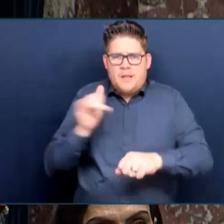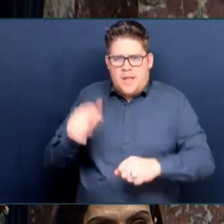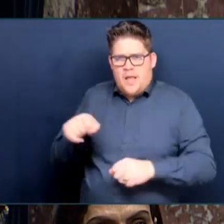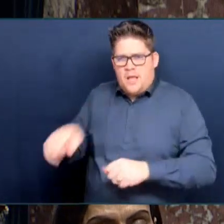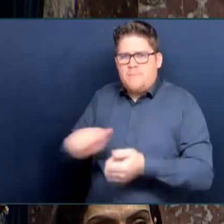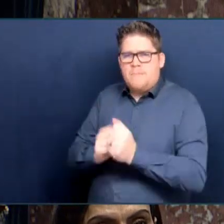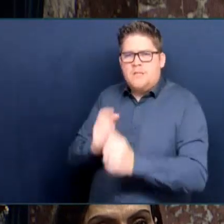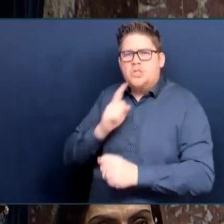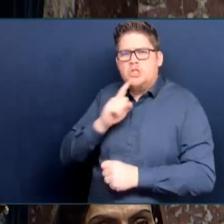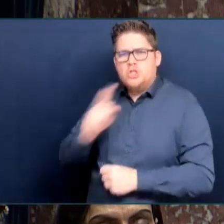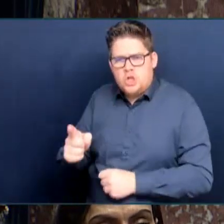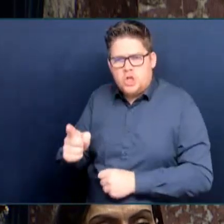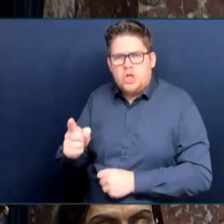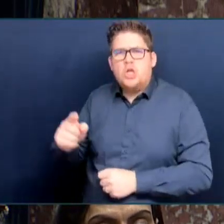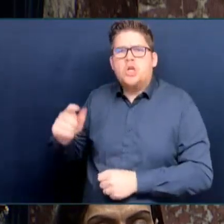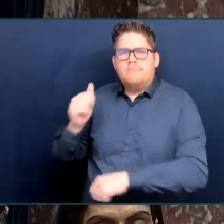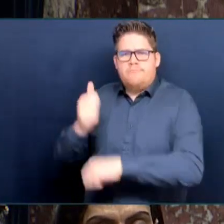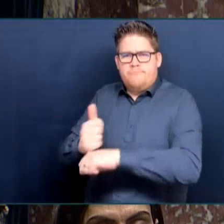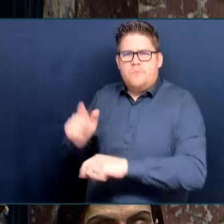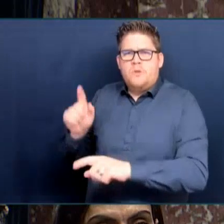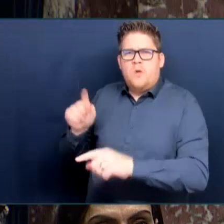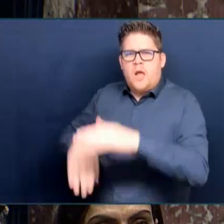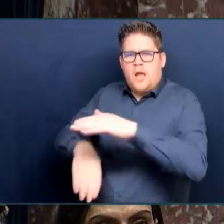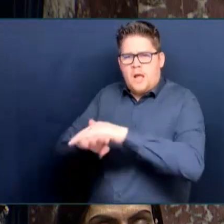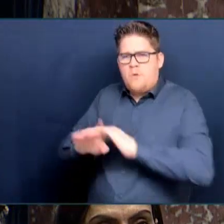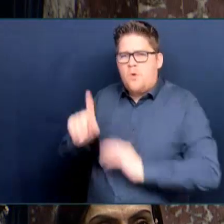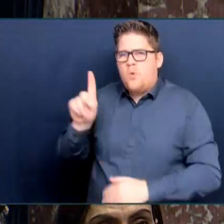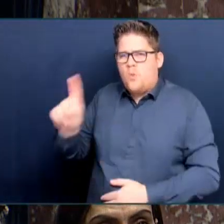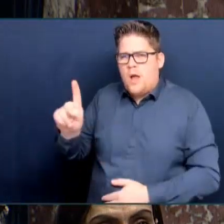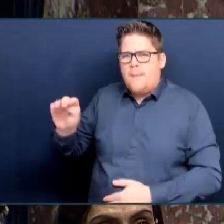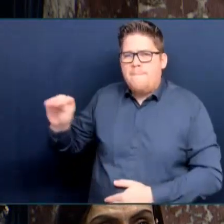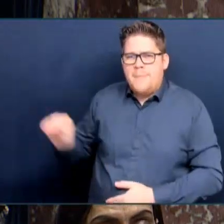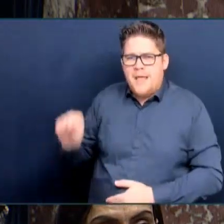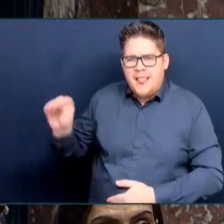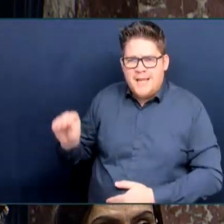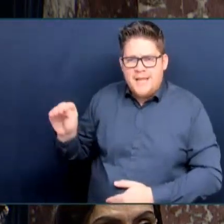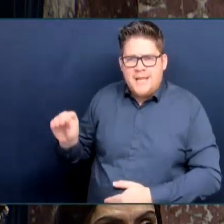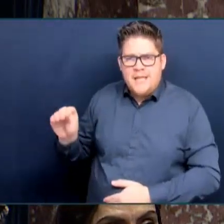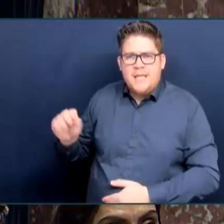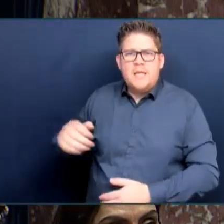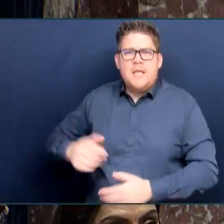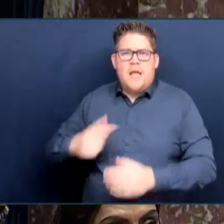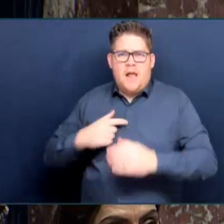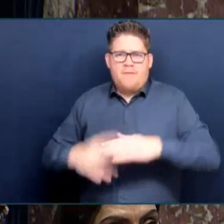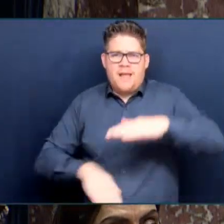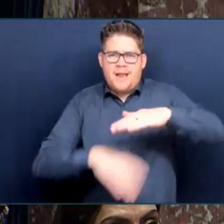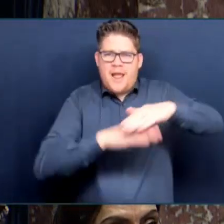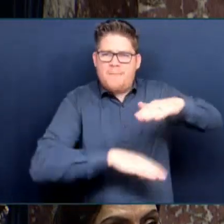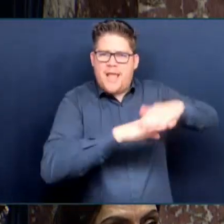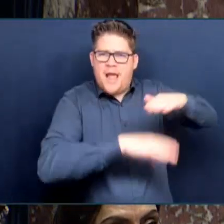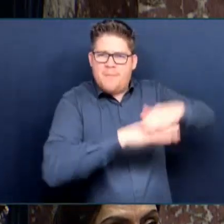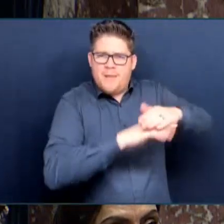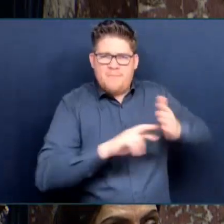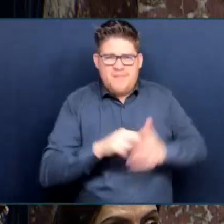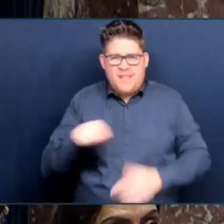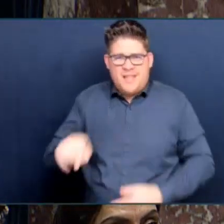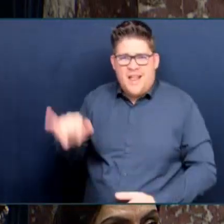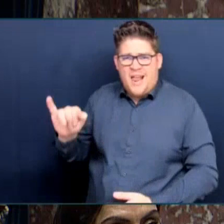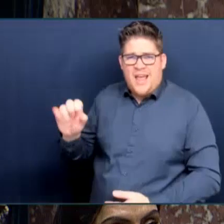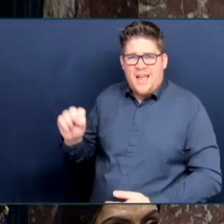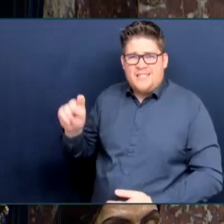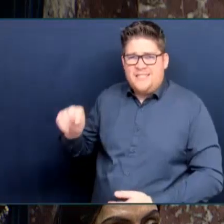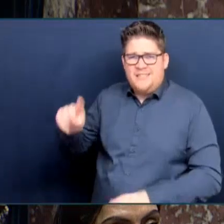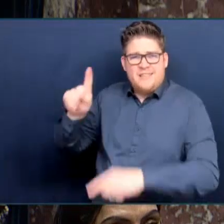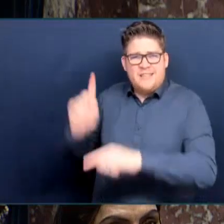$60 million cap that is currently limiting the BCNDP from turning the ICET into a permanent fund. This bill does not spend money. It